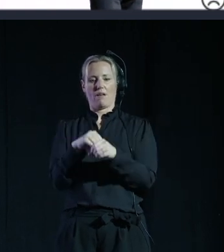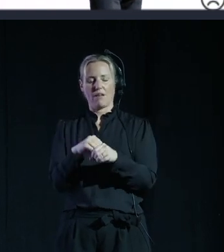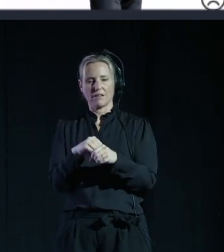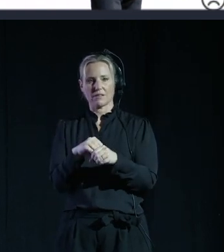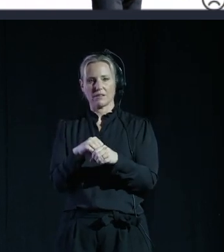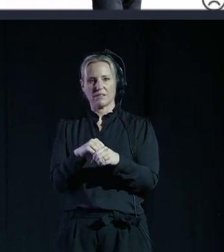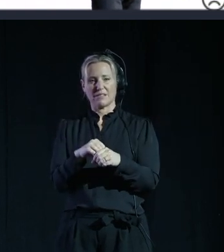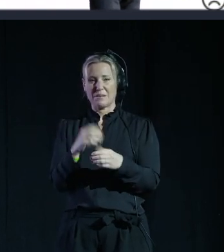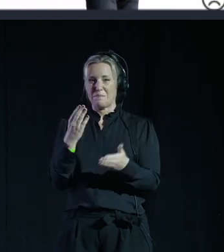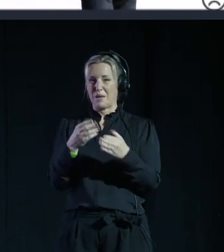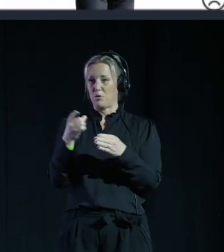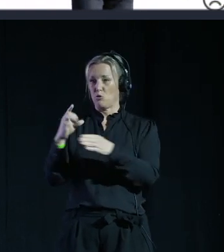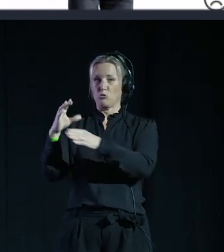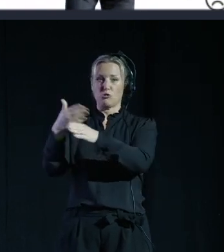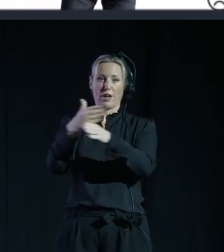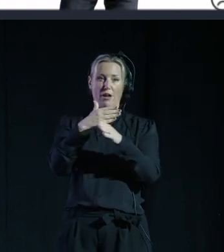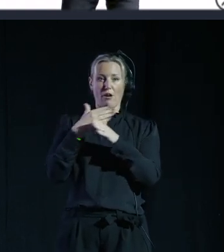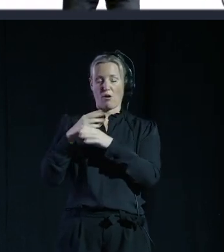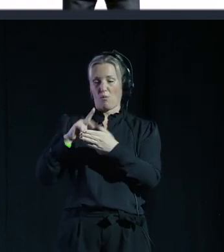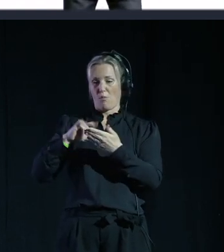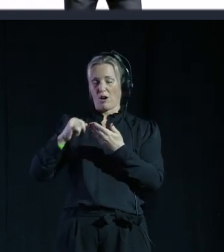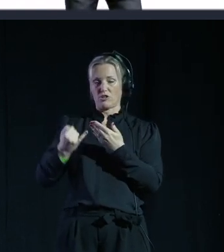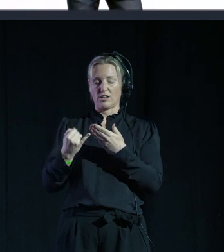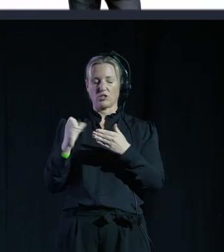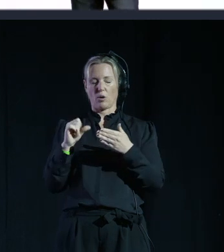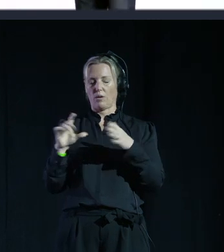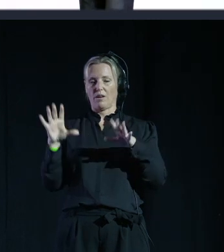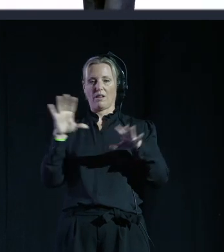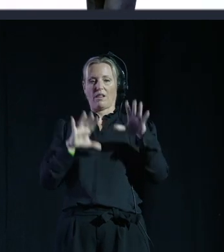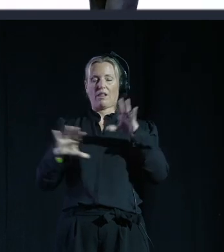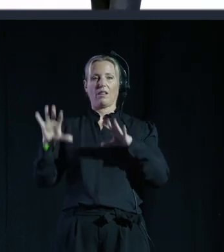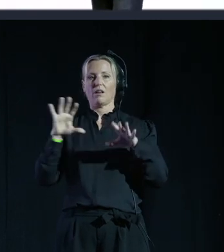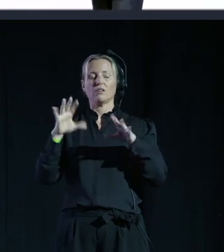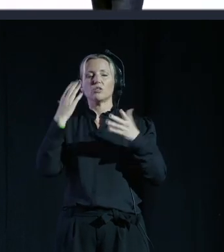big project with so many people, and so you don't really know what's going on.